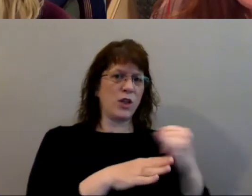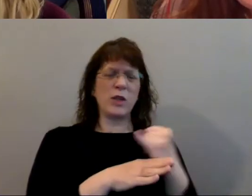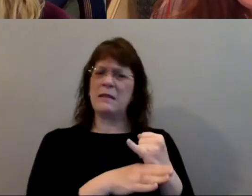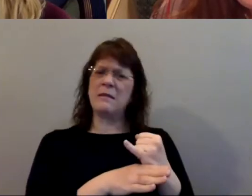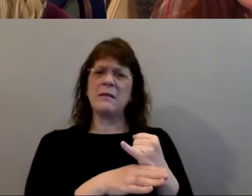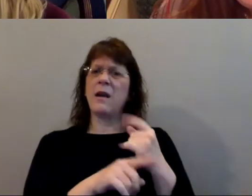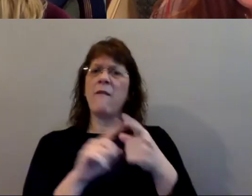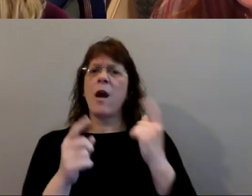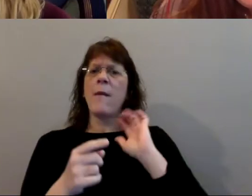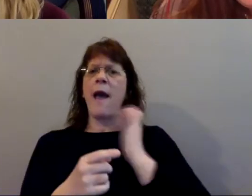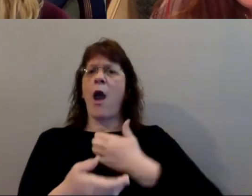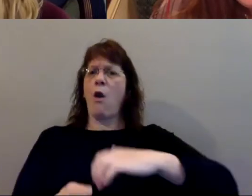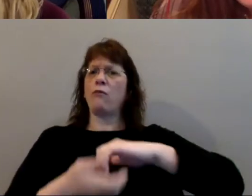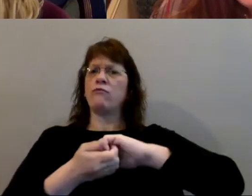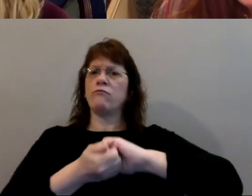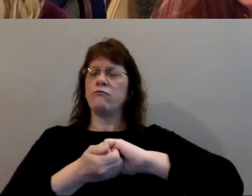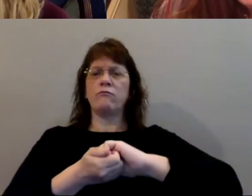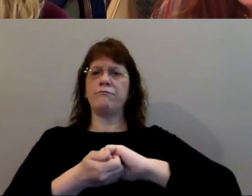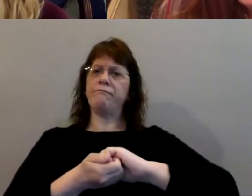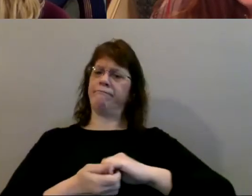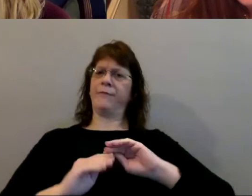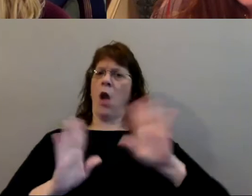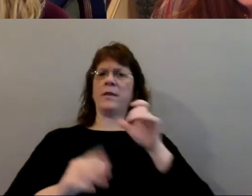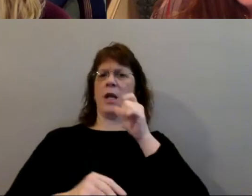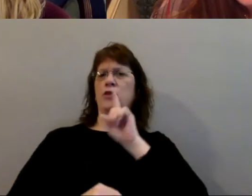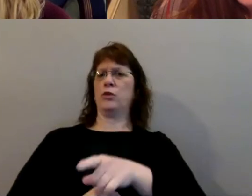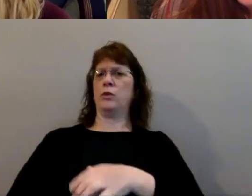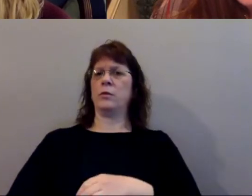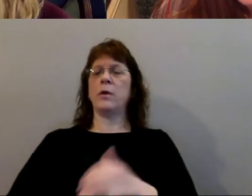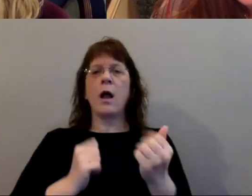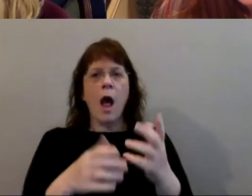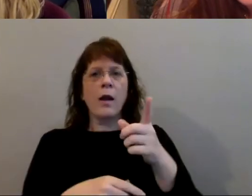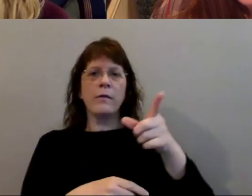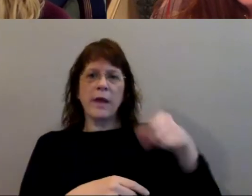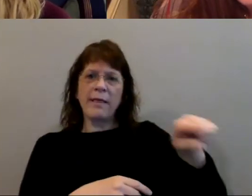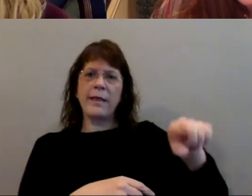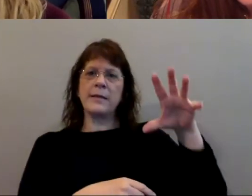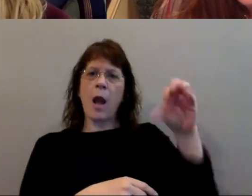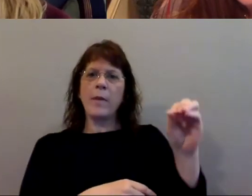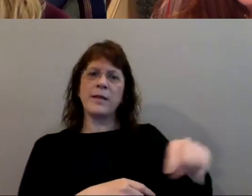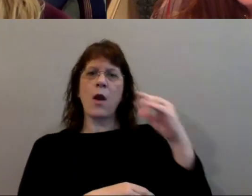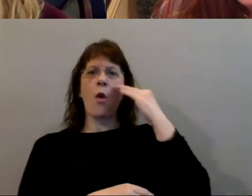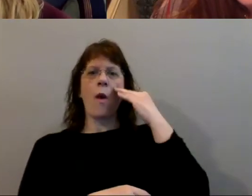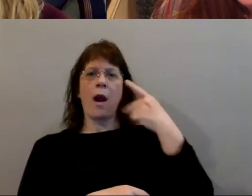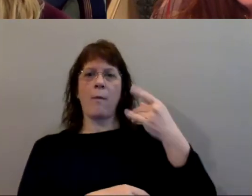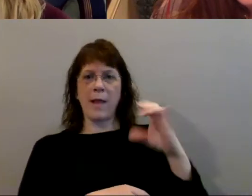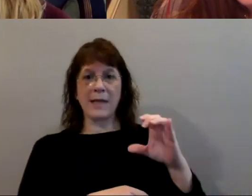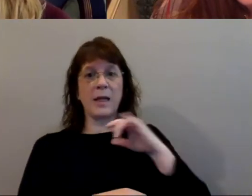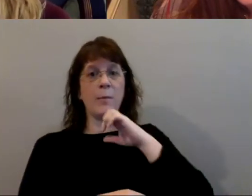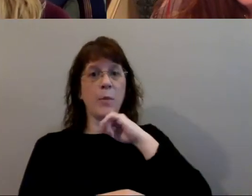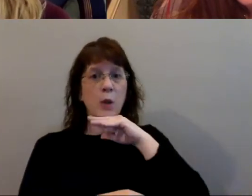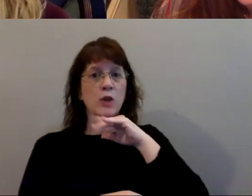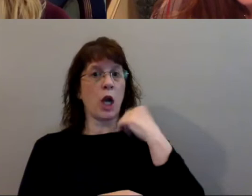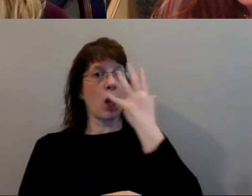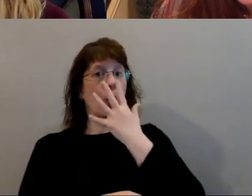collaborations, that is clearly not the case. I think a lot of these companies are well aware that plastic pollution looks absolutely terrible for them, and